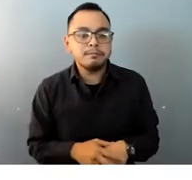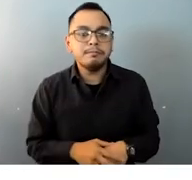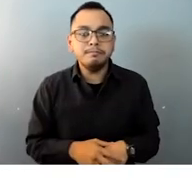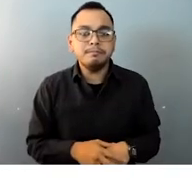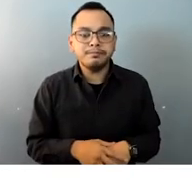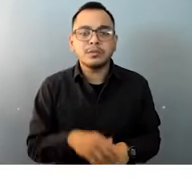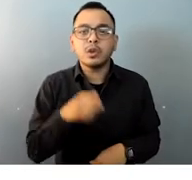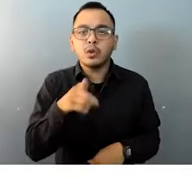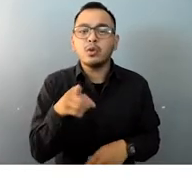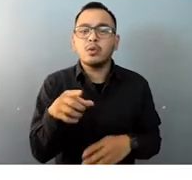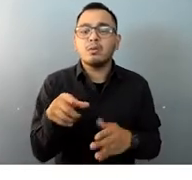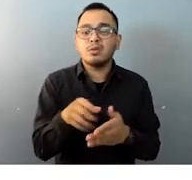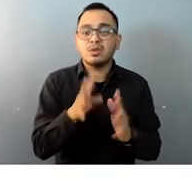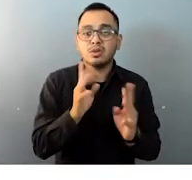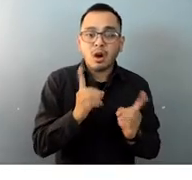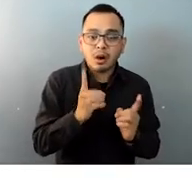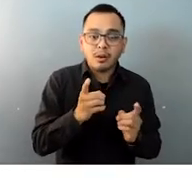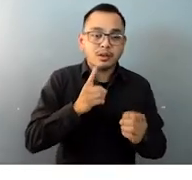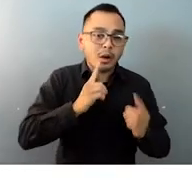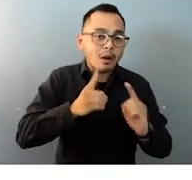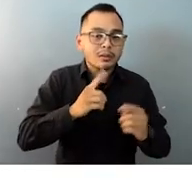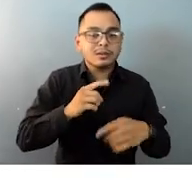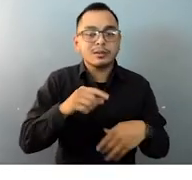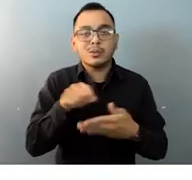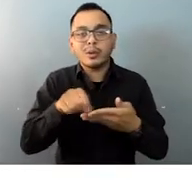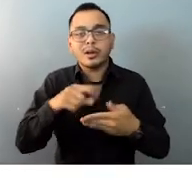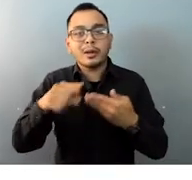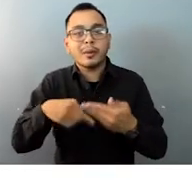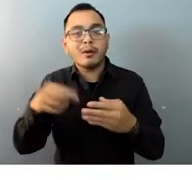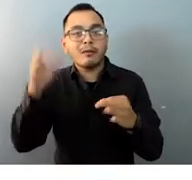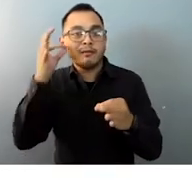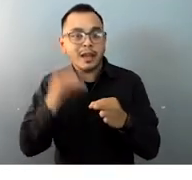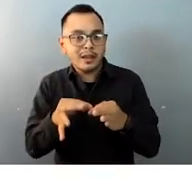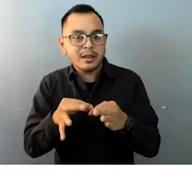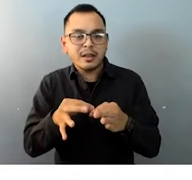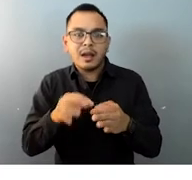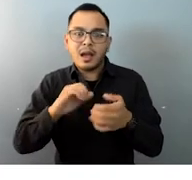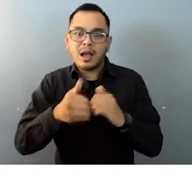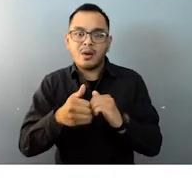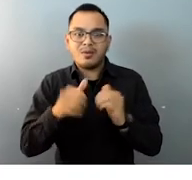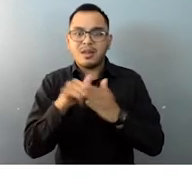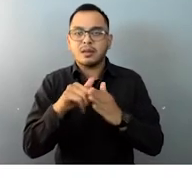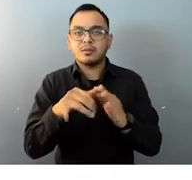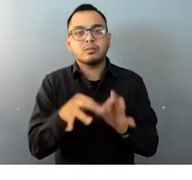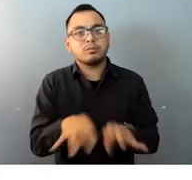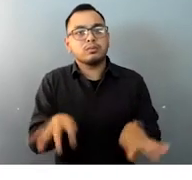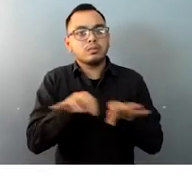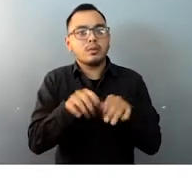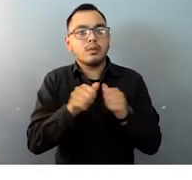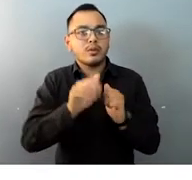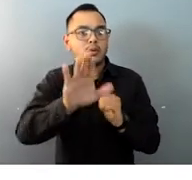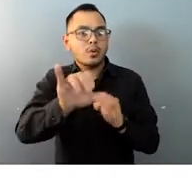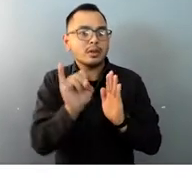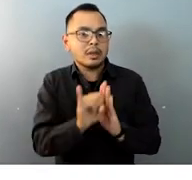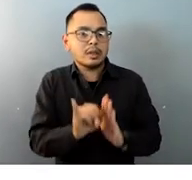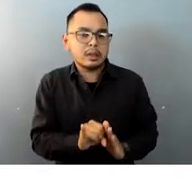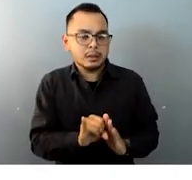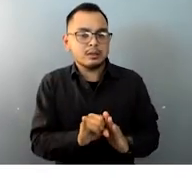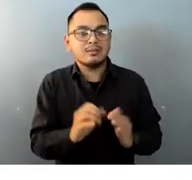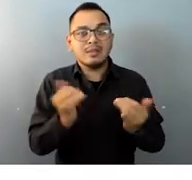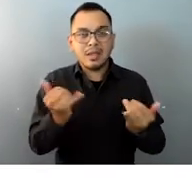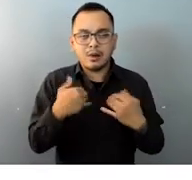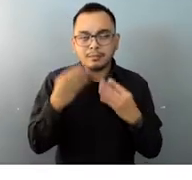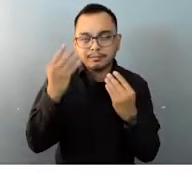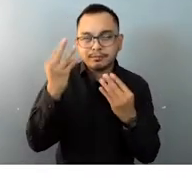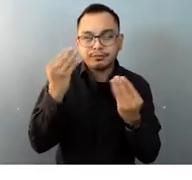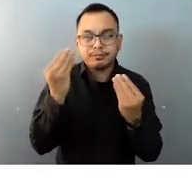more intersection, because you have talked and written about faith being very core to your identity and to the work that you do. And